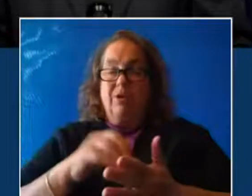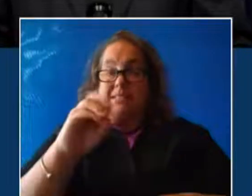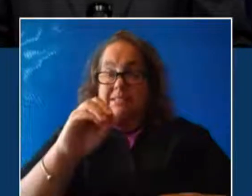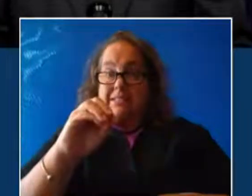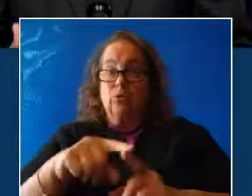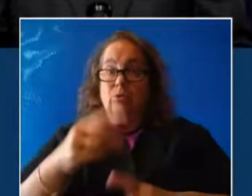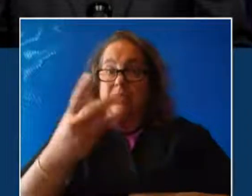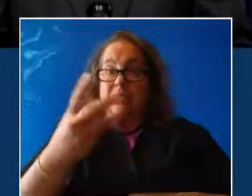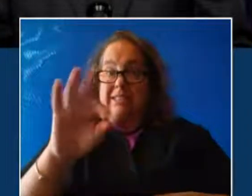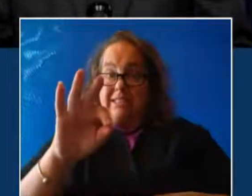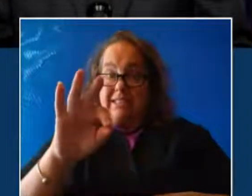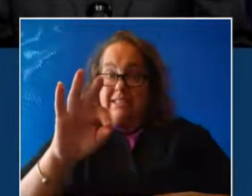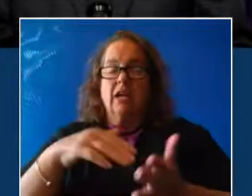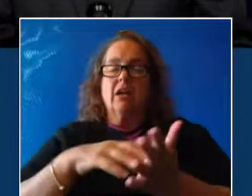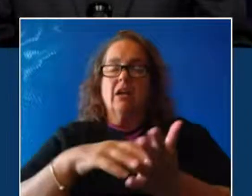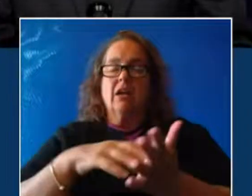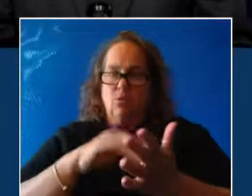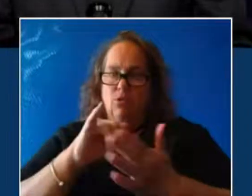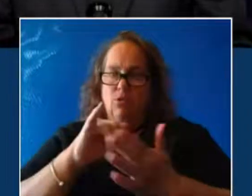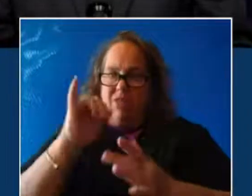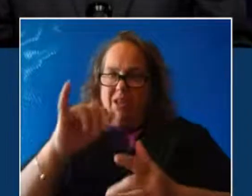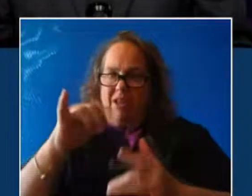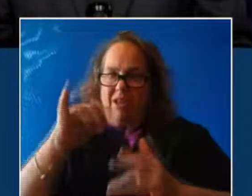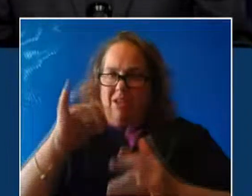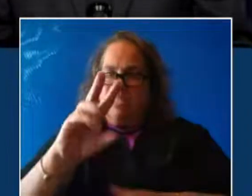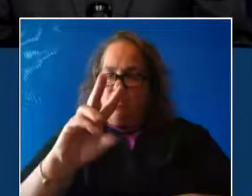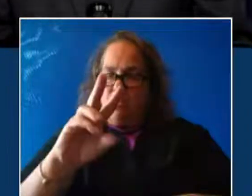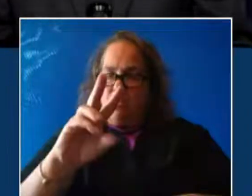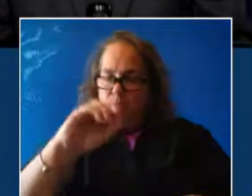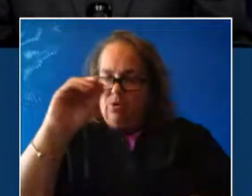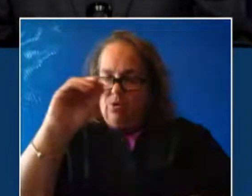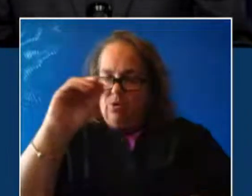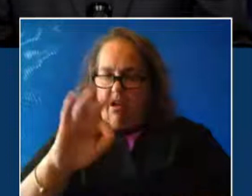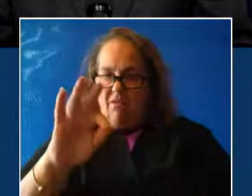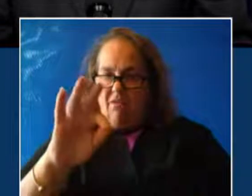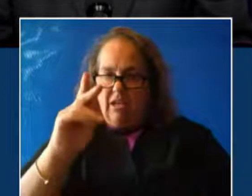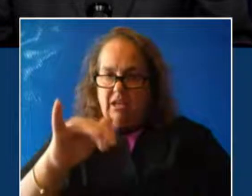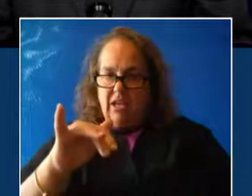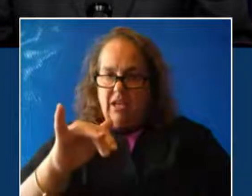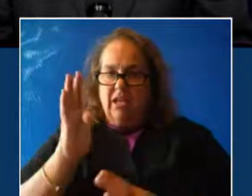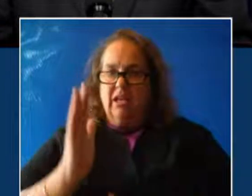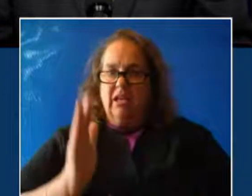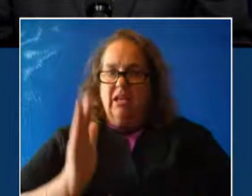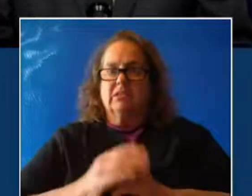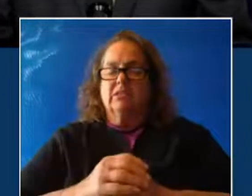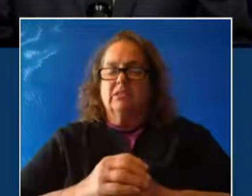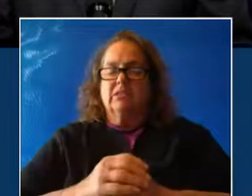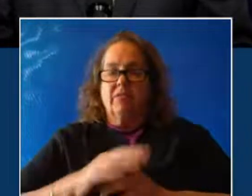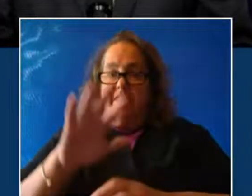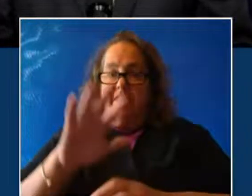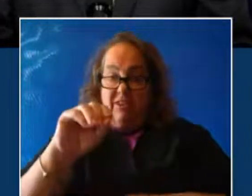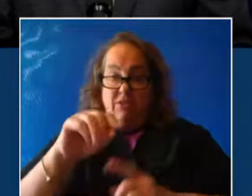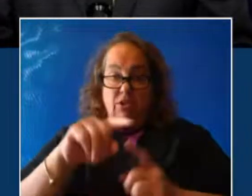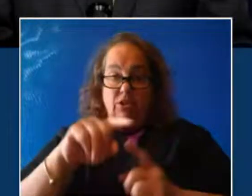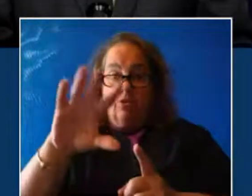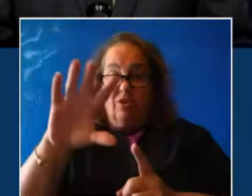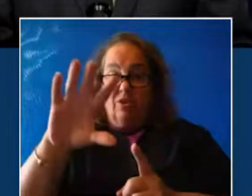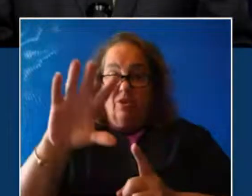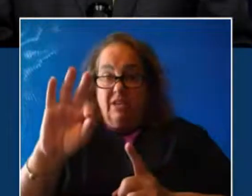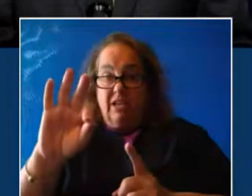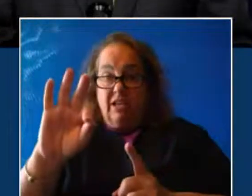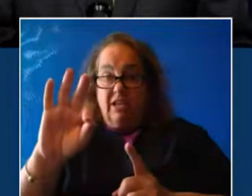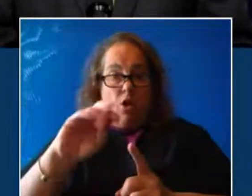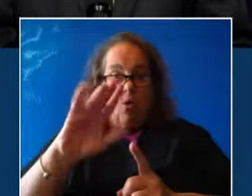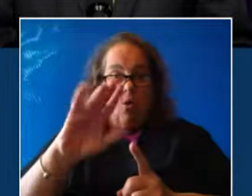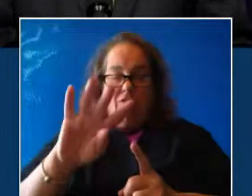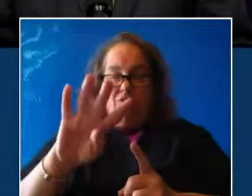this virus. 63% of Kentuckians vaccinated. 50 to 59, only 46%.